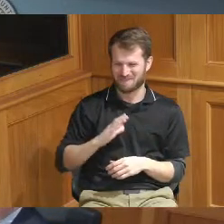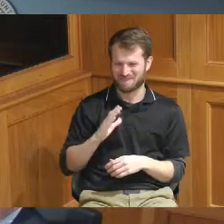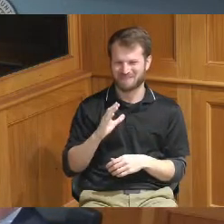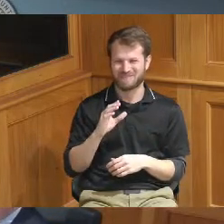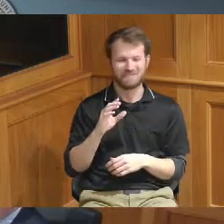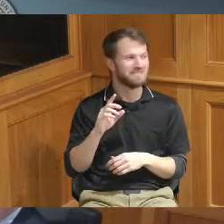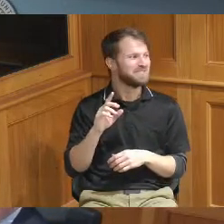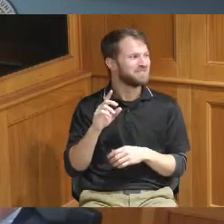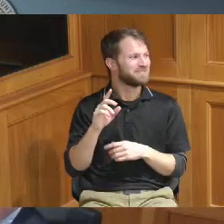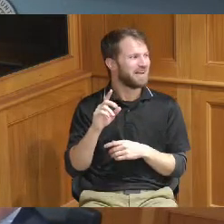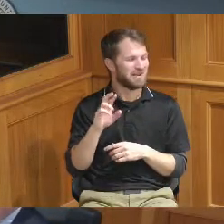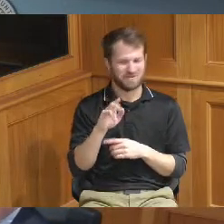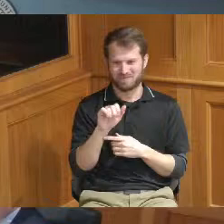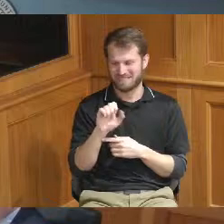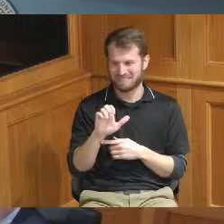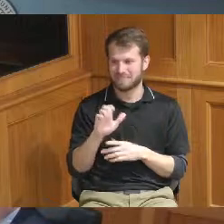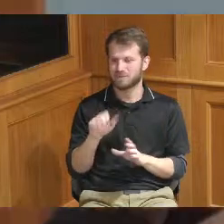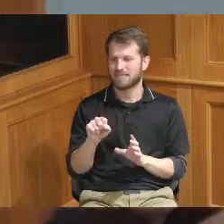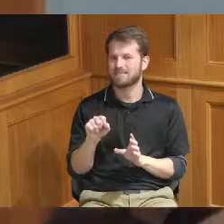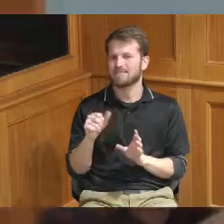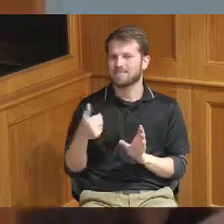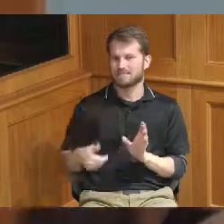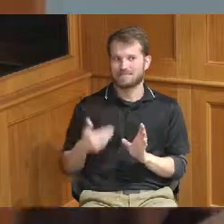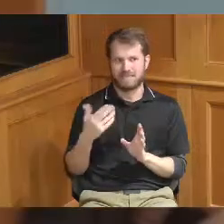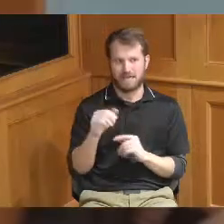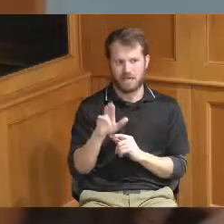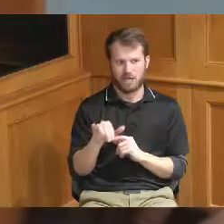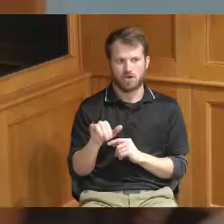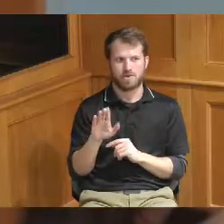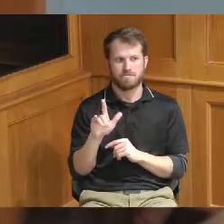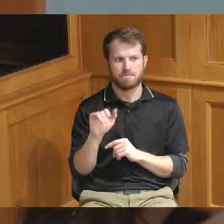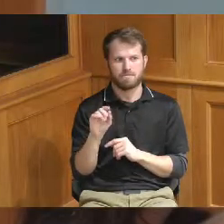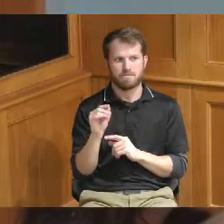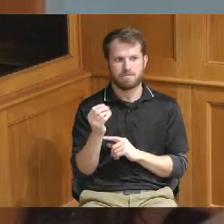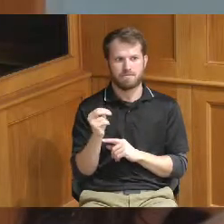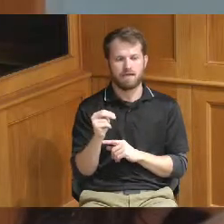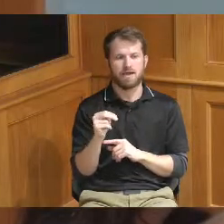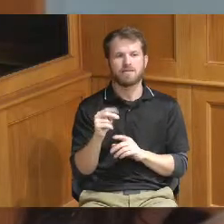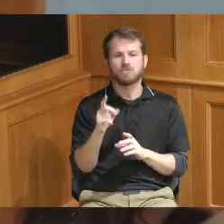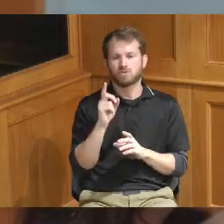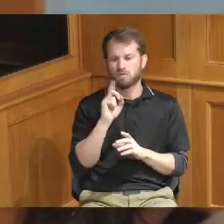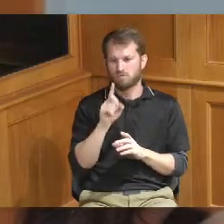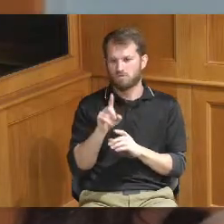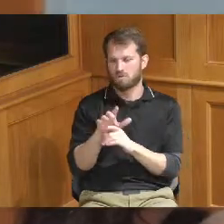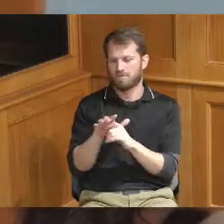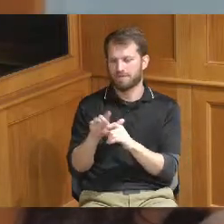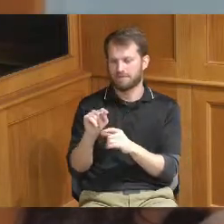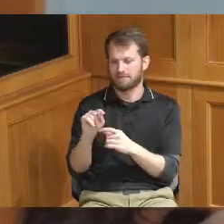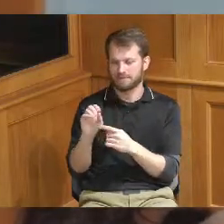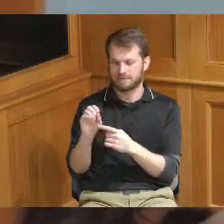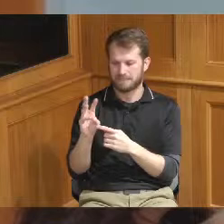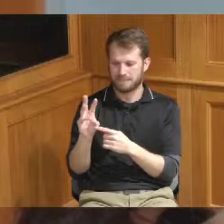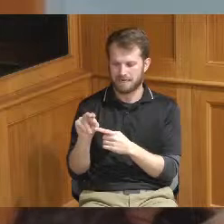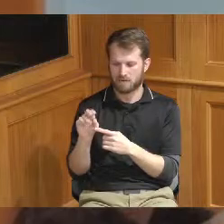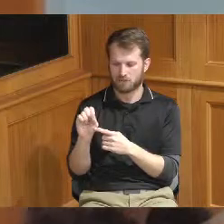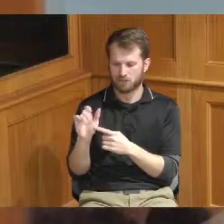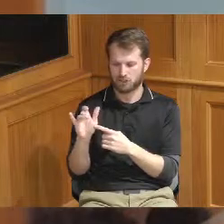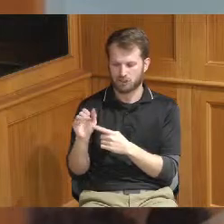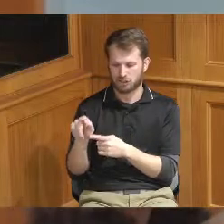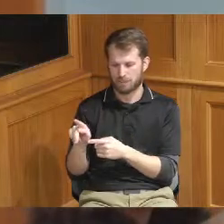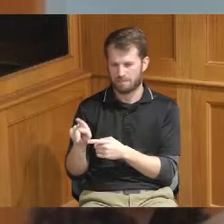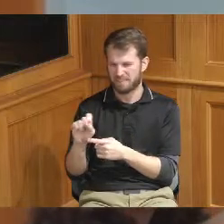Yes, Harry Blanton, and we are here today for a project with a CRA in Sims Township. Ackerman Group, as you mentioned, is the